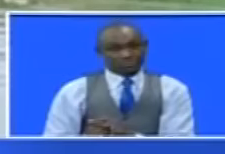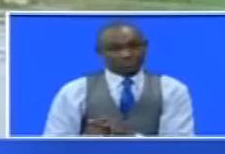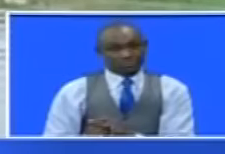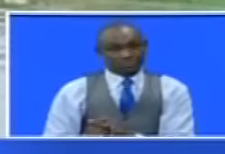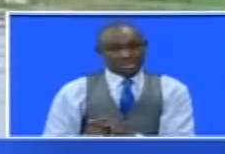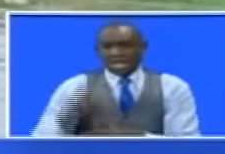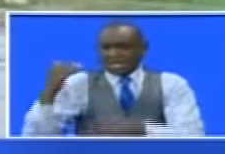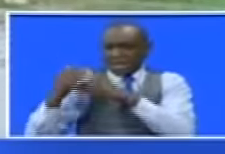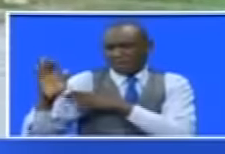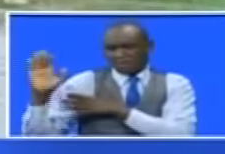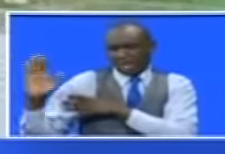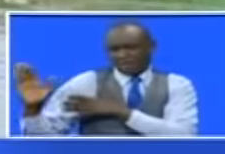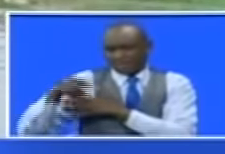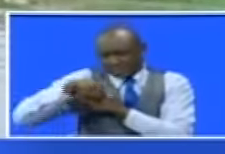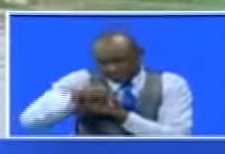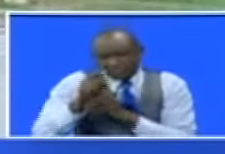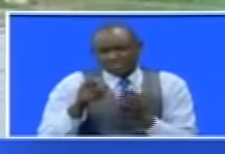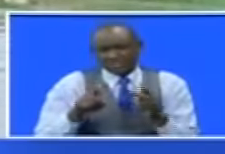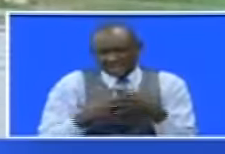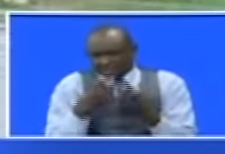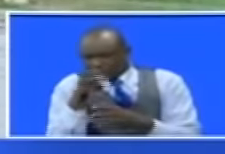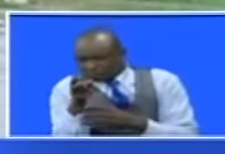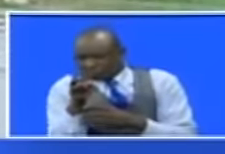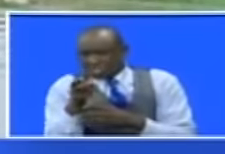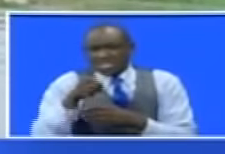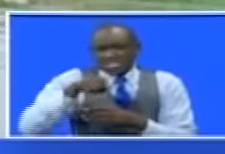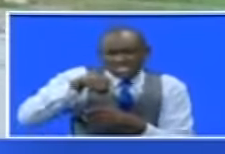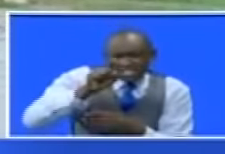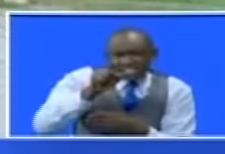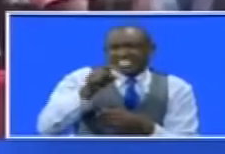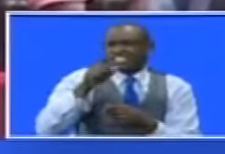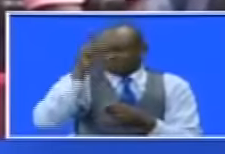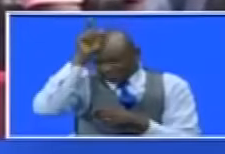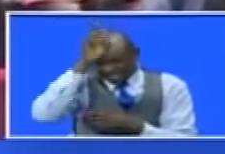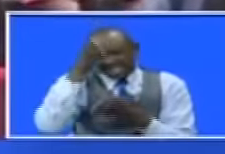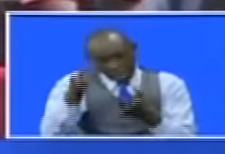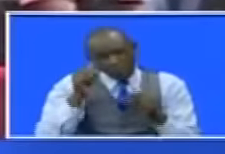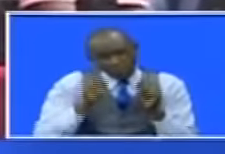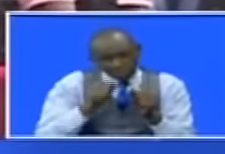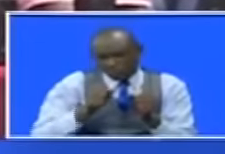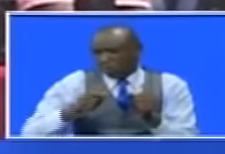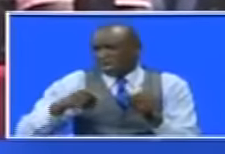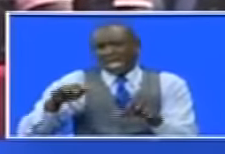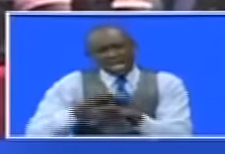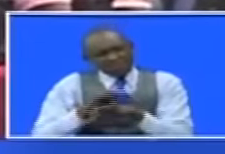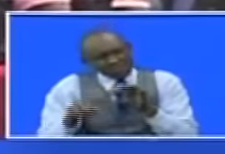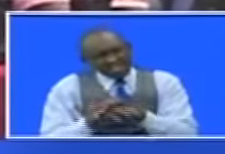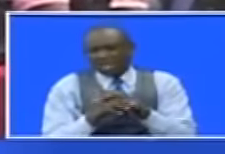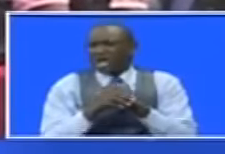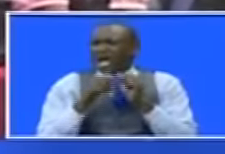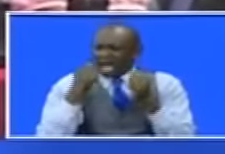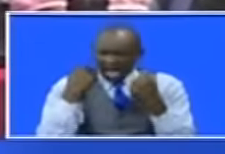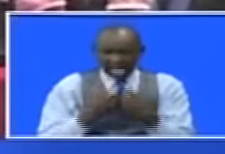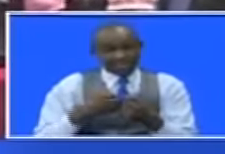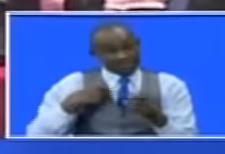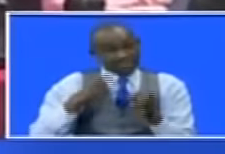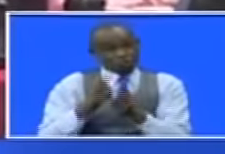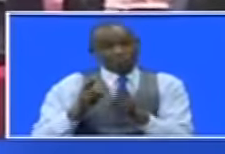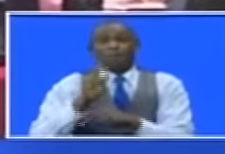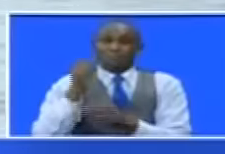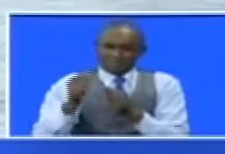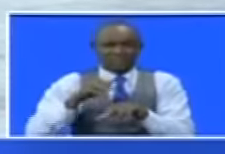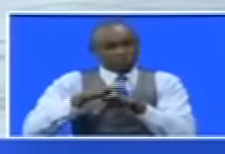Her neighbors have already begun salvaging their belongings. Operations in this village may take time to return to normal, going by the weatherman's prediction